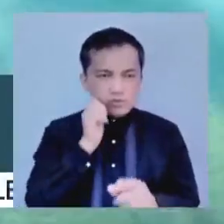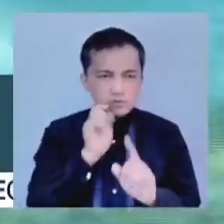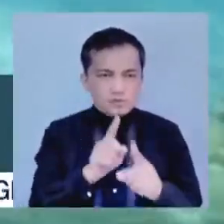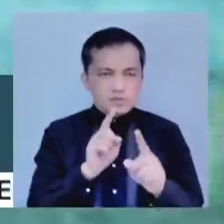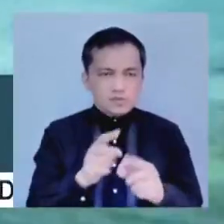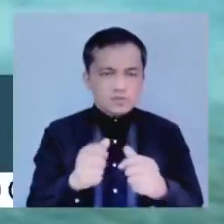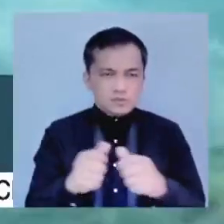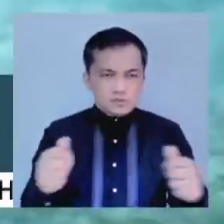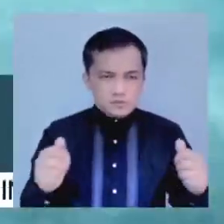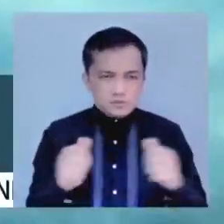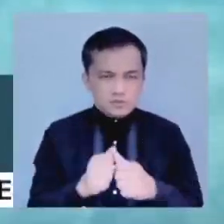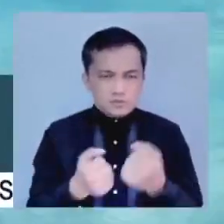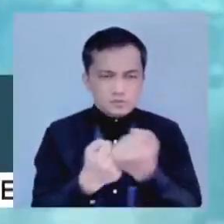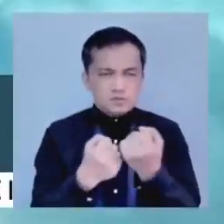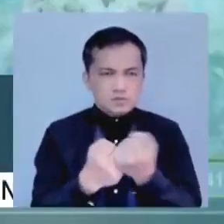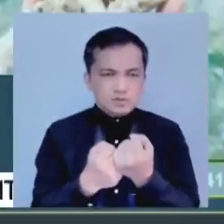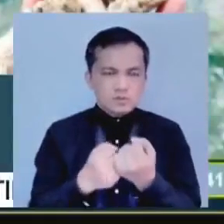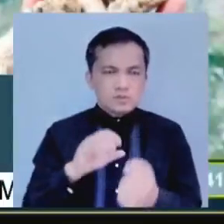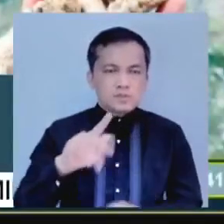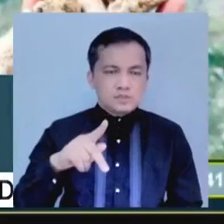to support the Coast Guard.